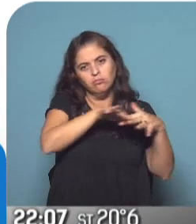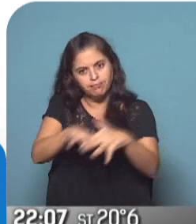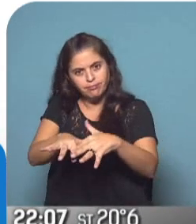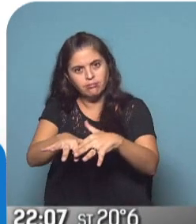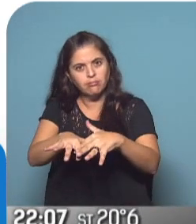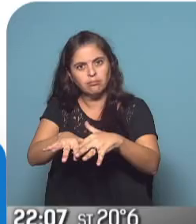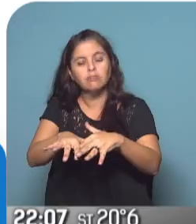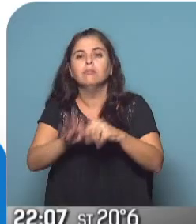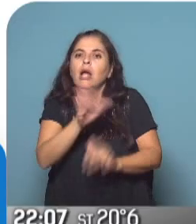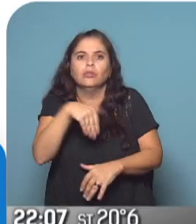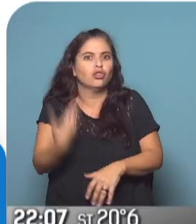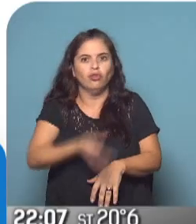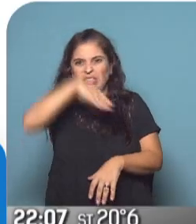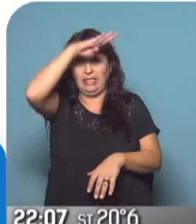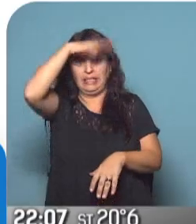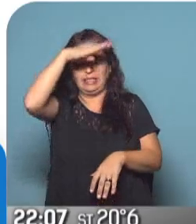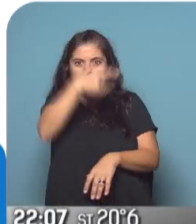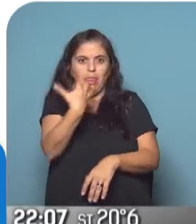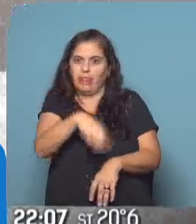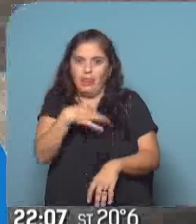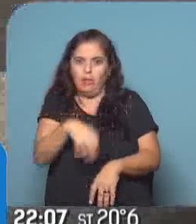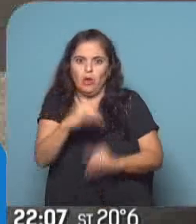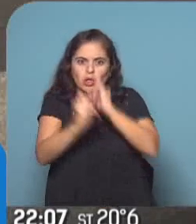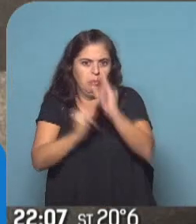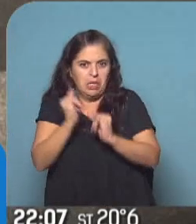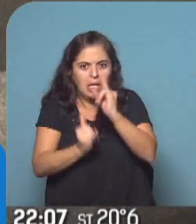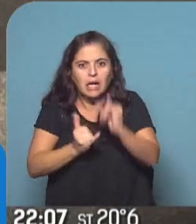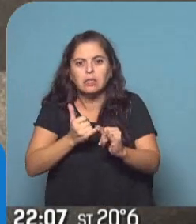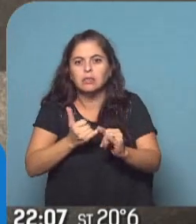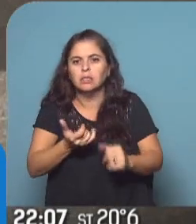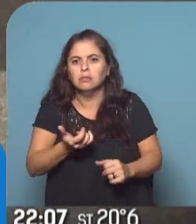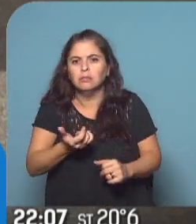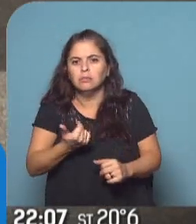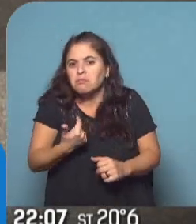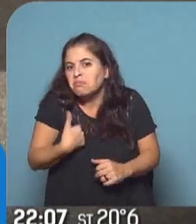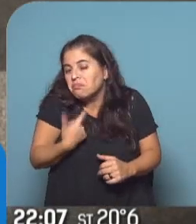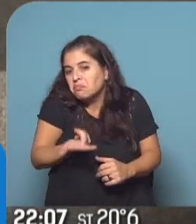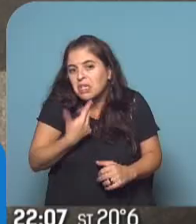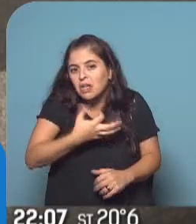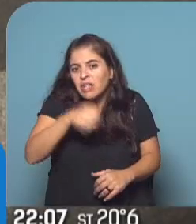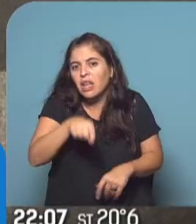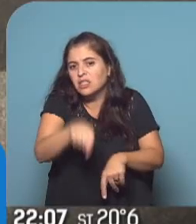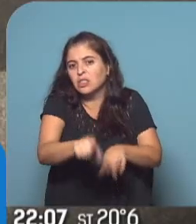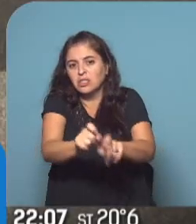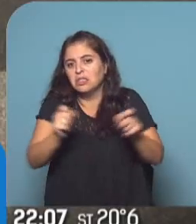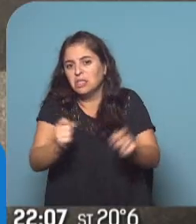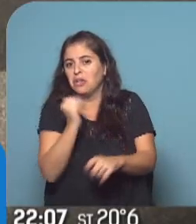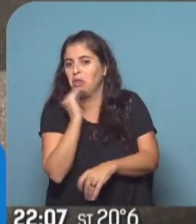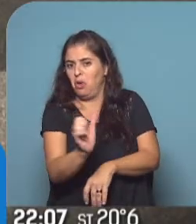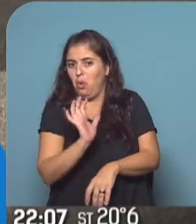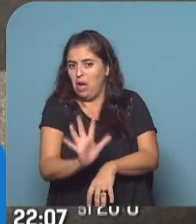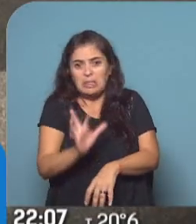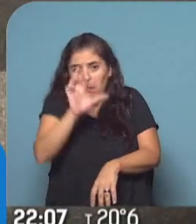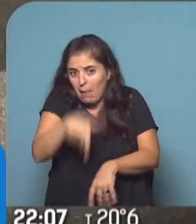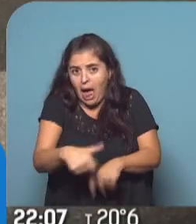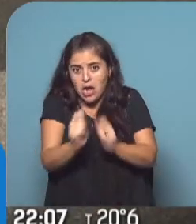Trump a una desmentida parcial. I think it's fake news, okay? Now, would I do that? Absolutely. But we